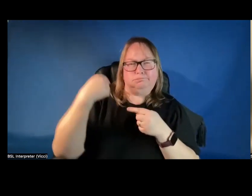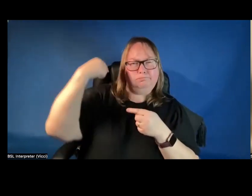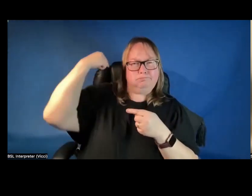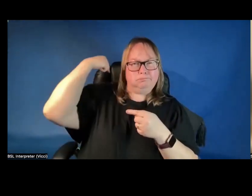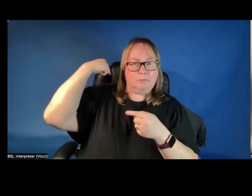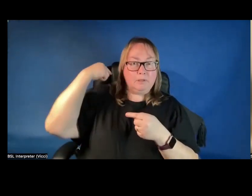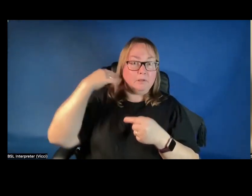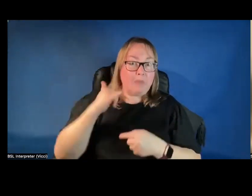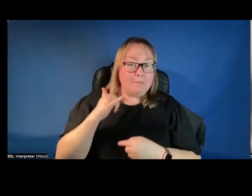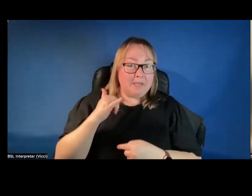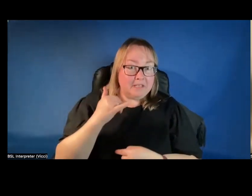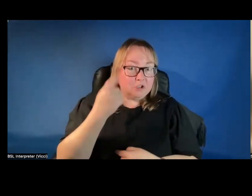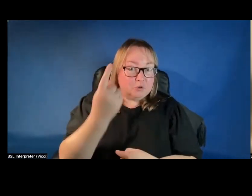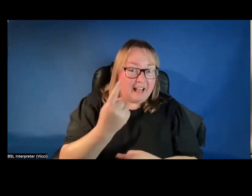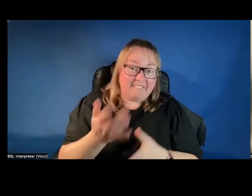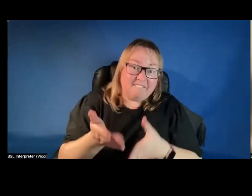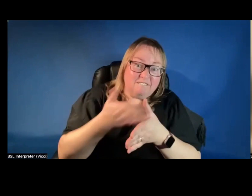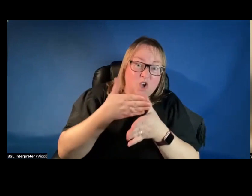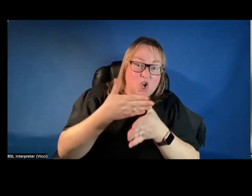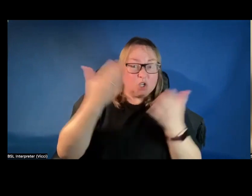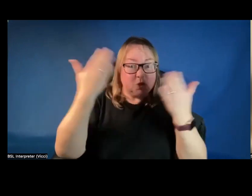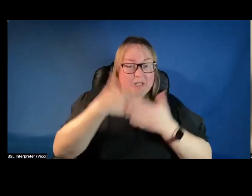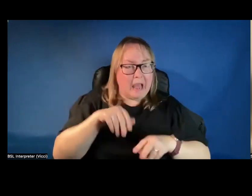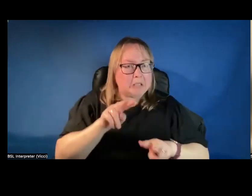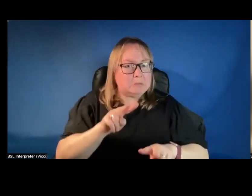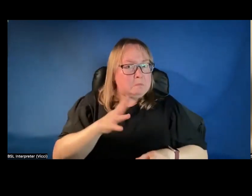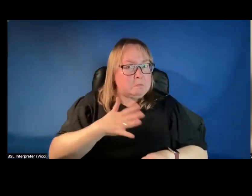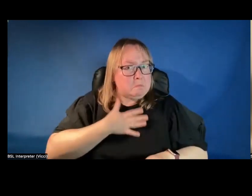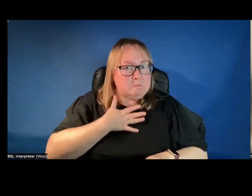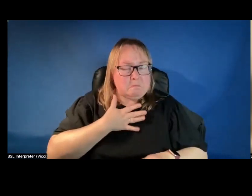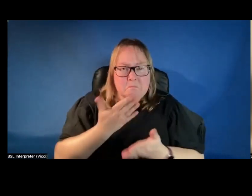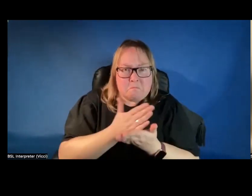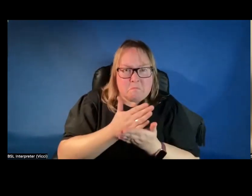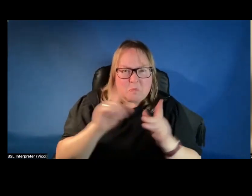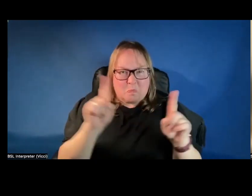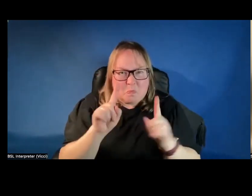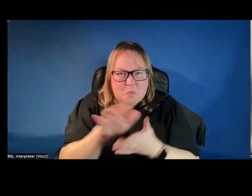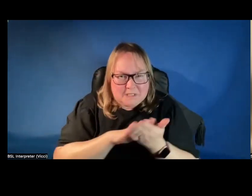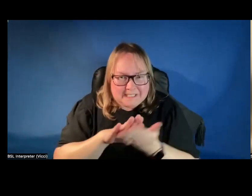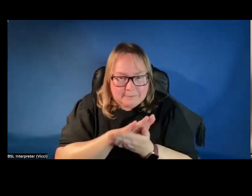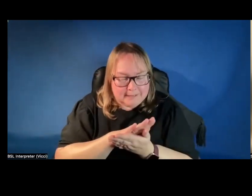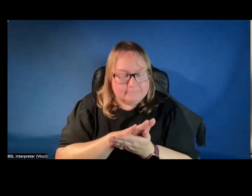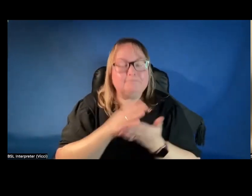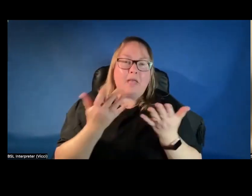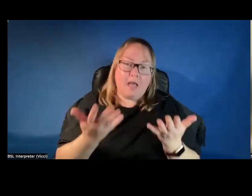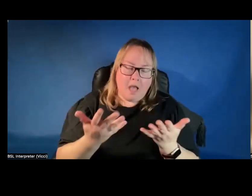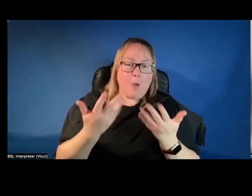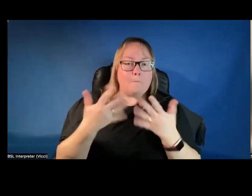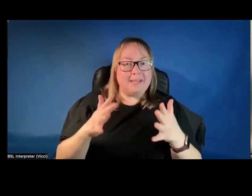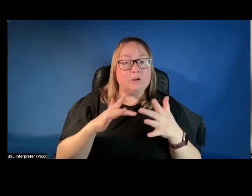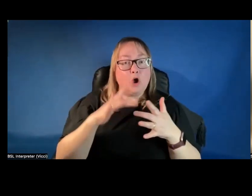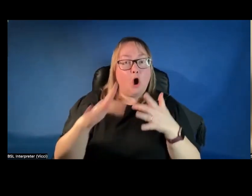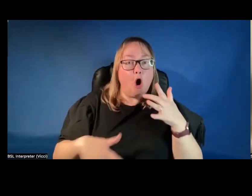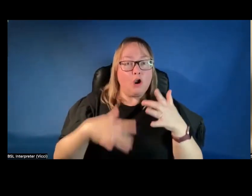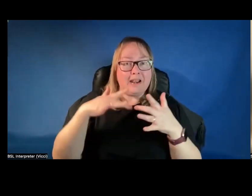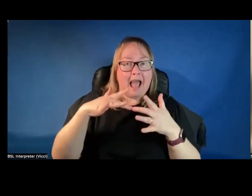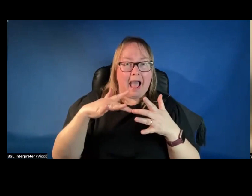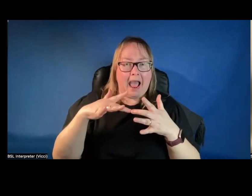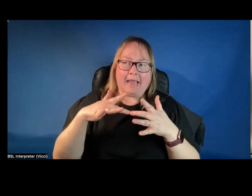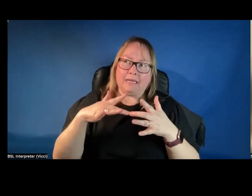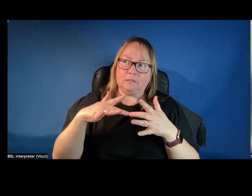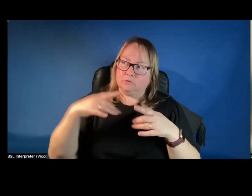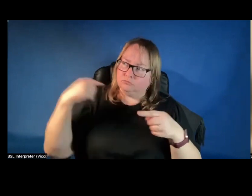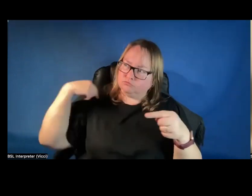those who are coming for the first time, yeah, we have been doing this online program for 3